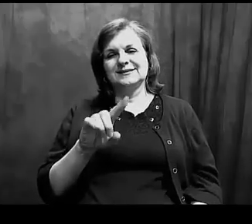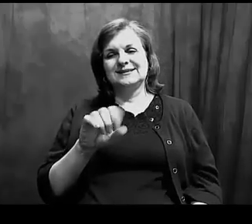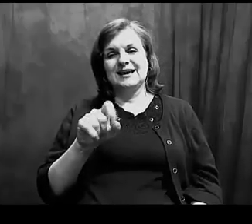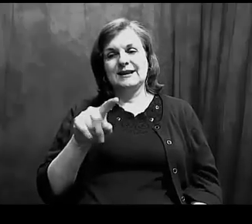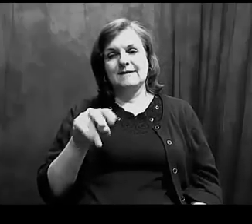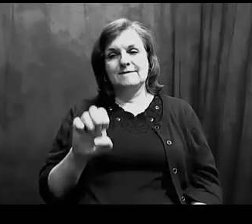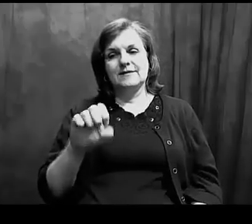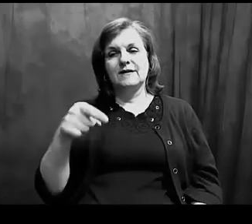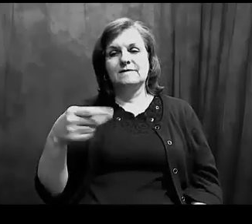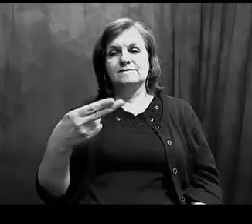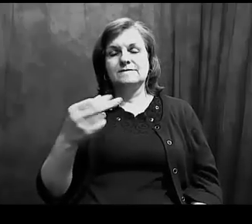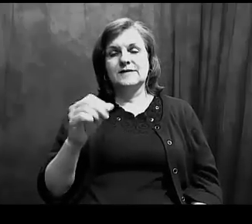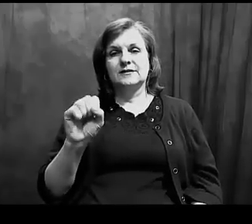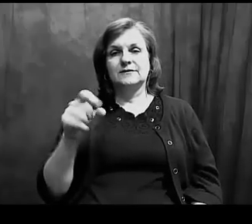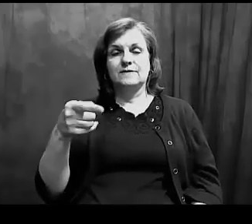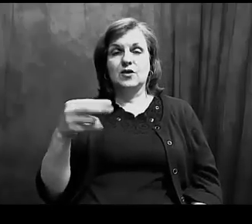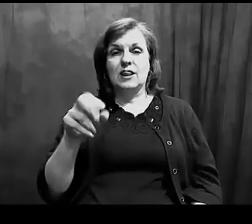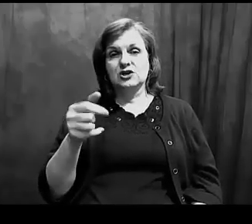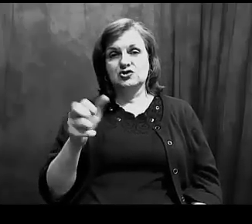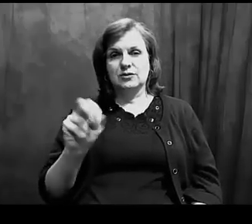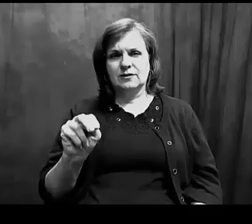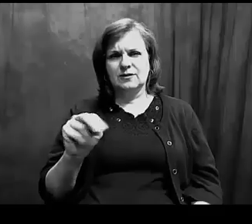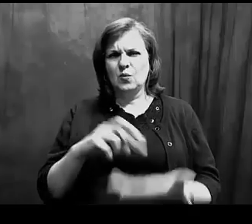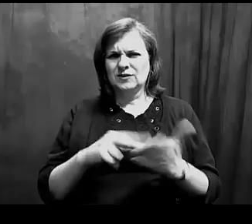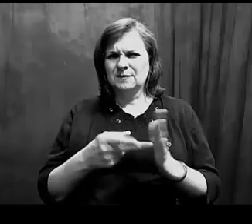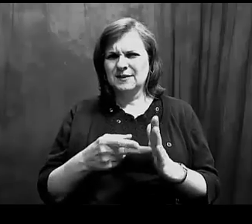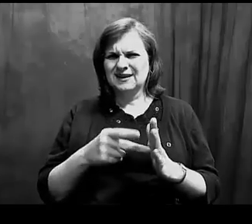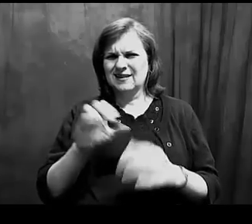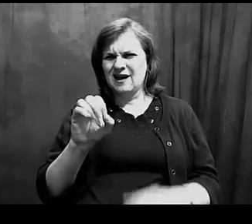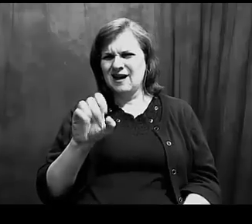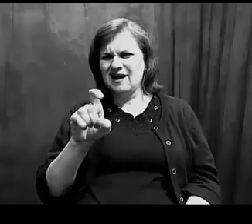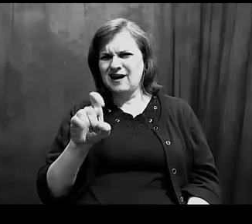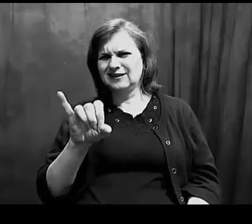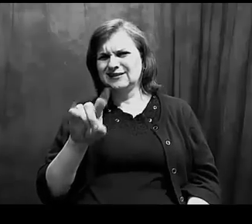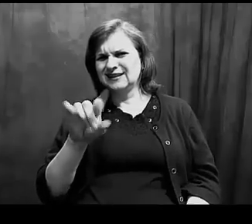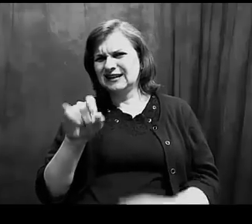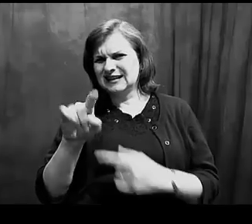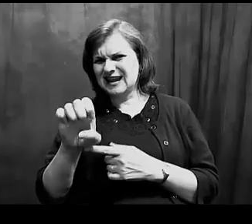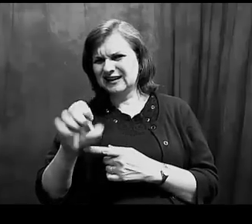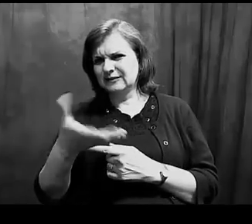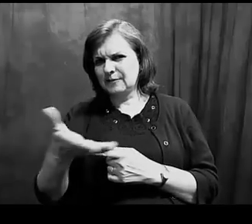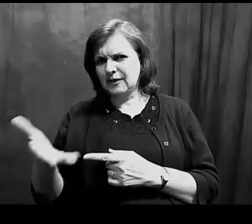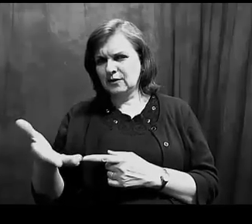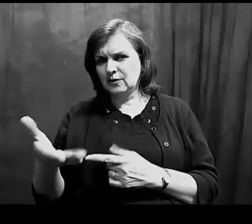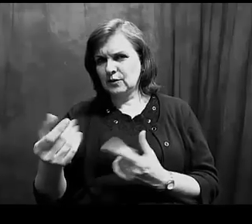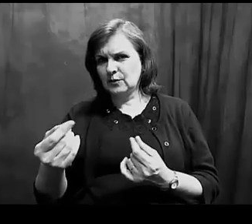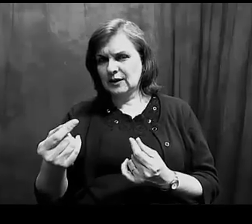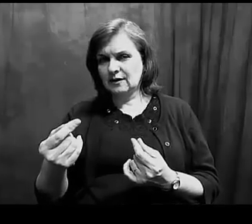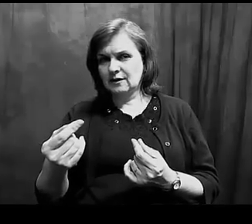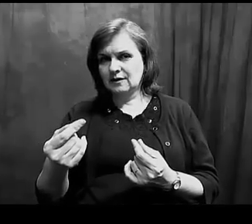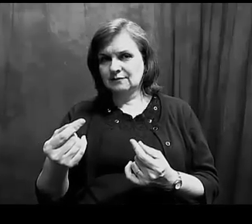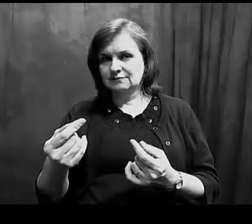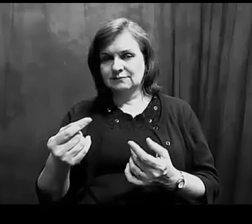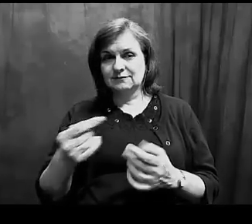The last step is known as oxidative phosphorylation. So what does it mean to oxidate something?